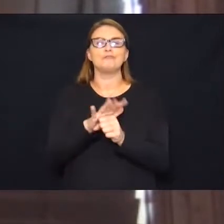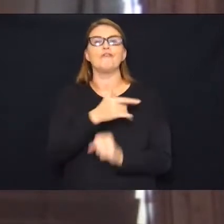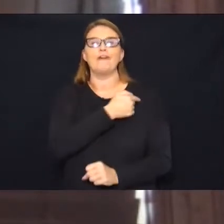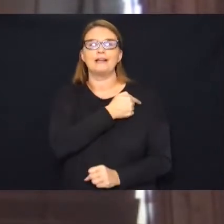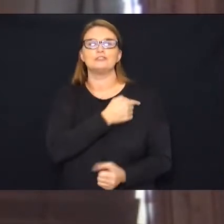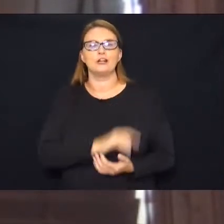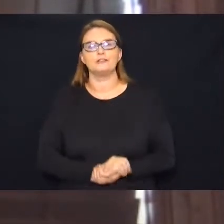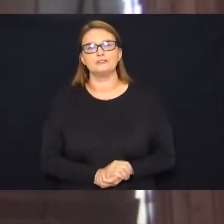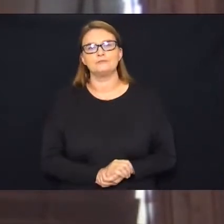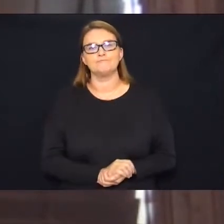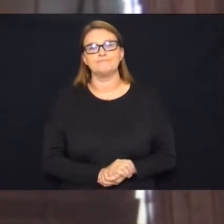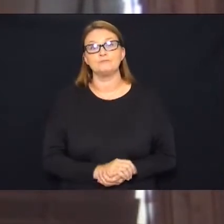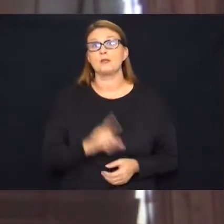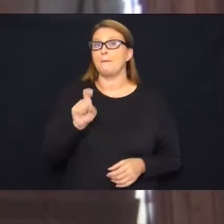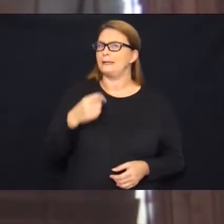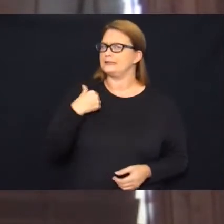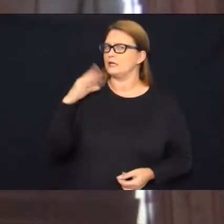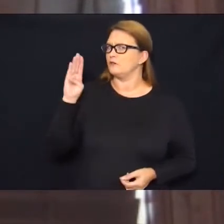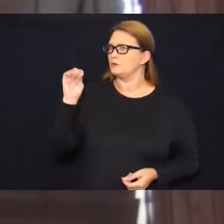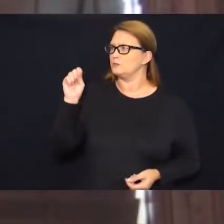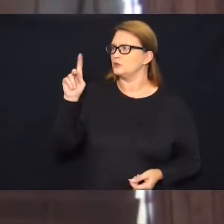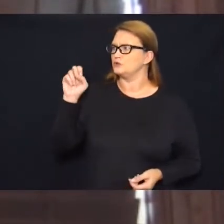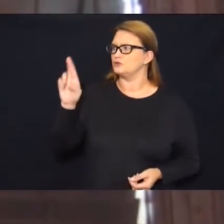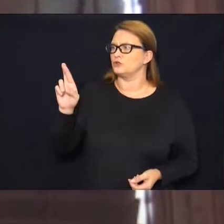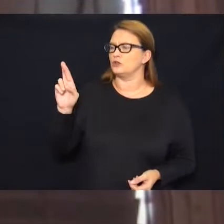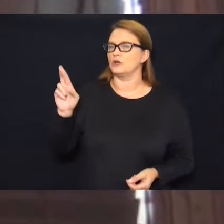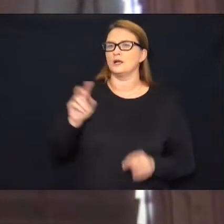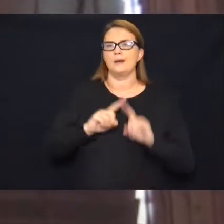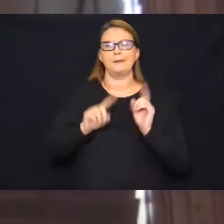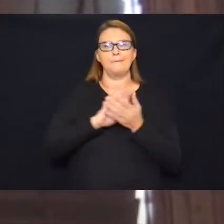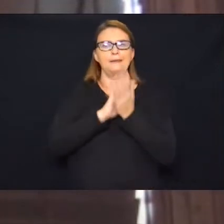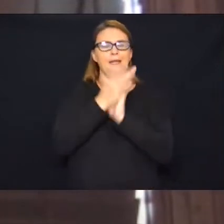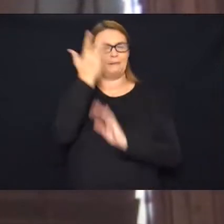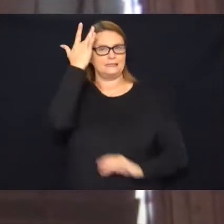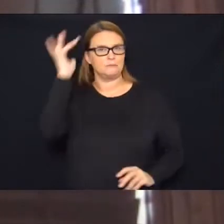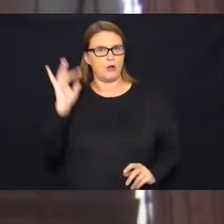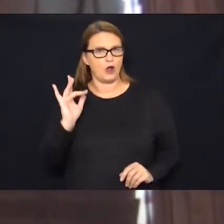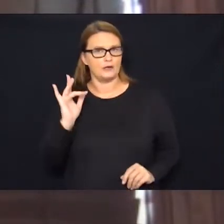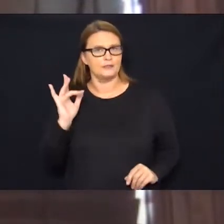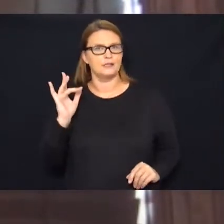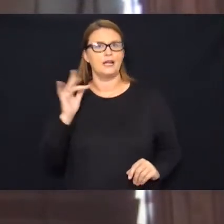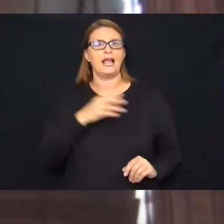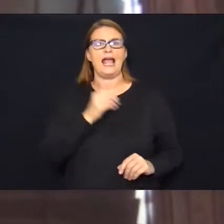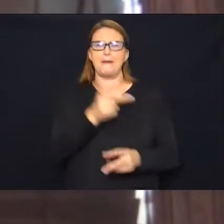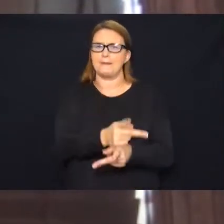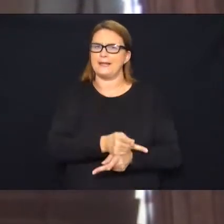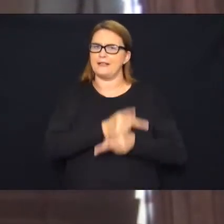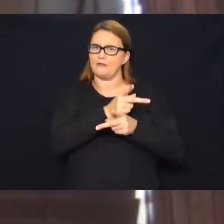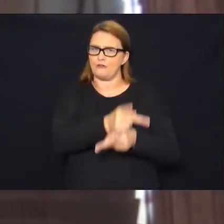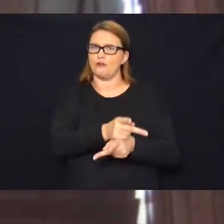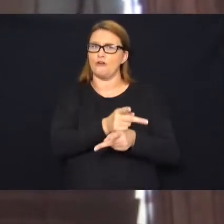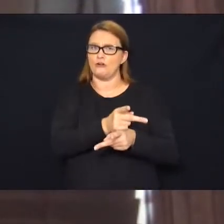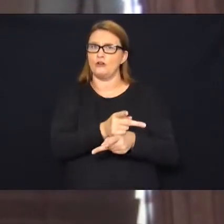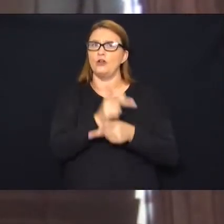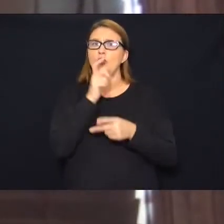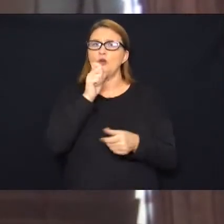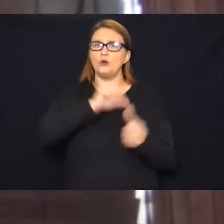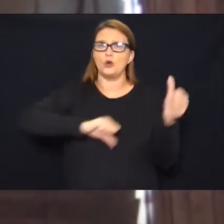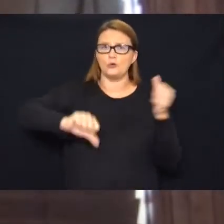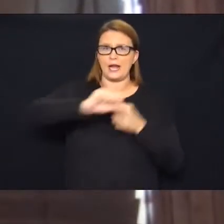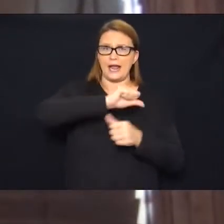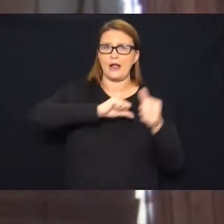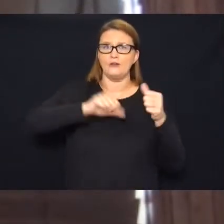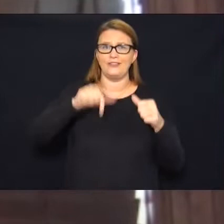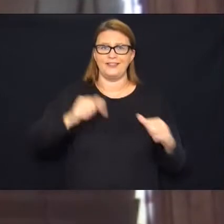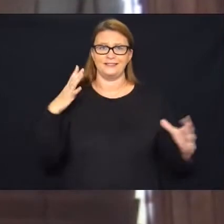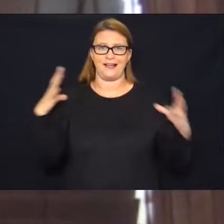vaccination and boosting, but also from being really smart and particularly being careful about who you're around this